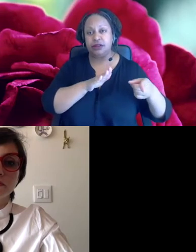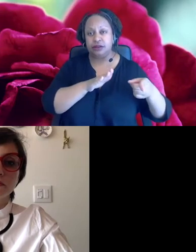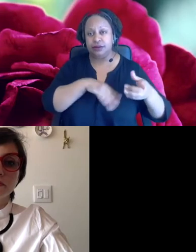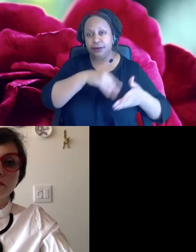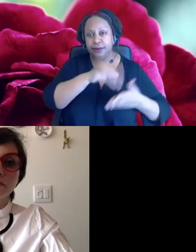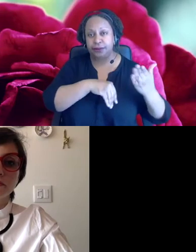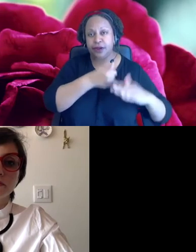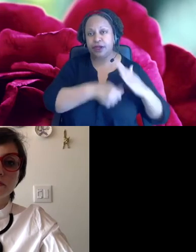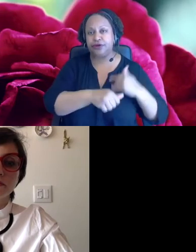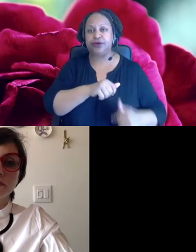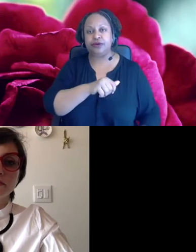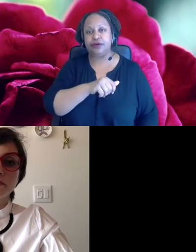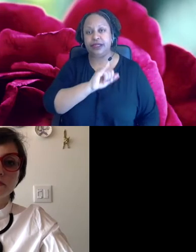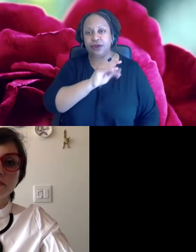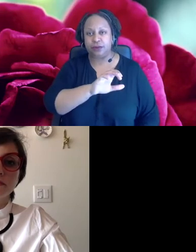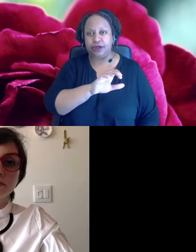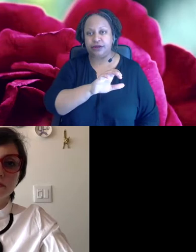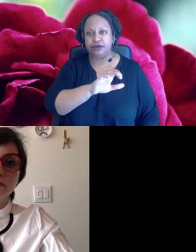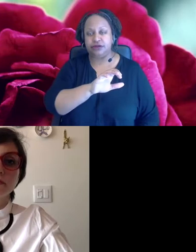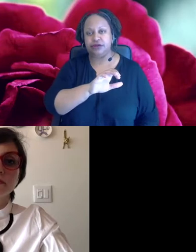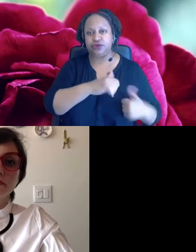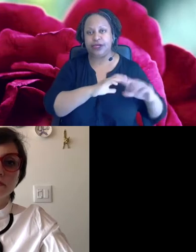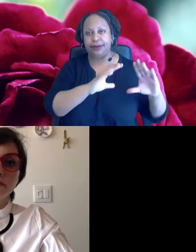corporation against that income.